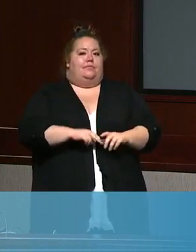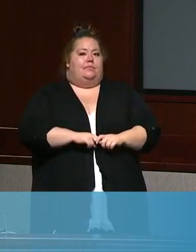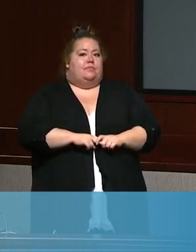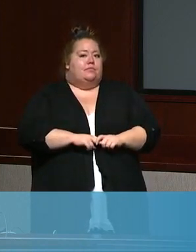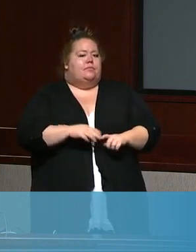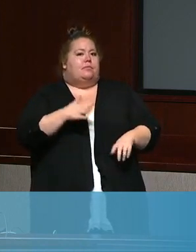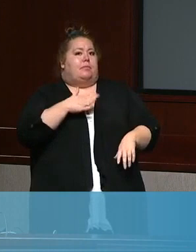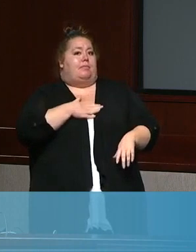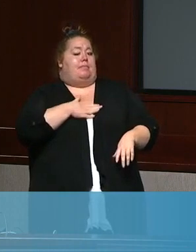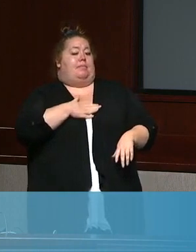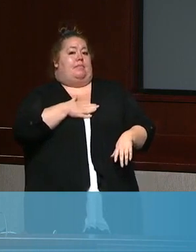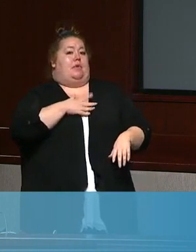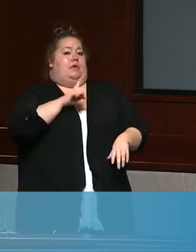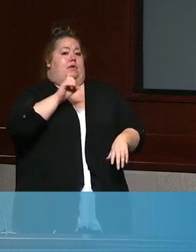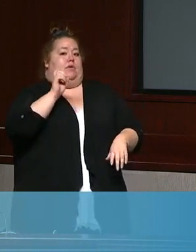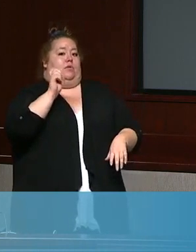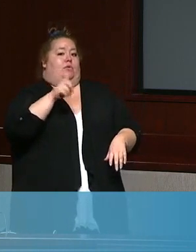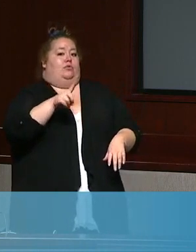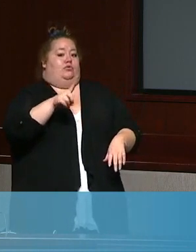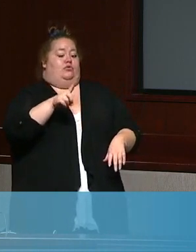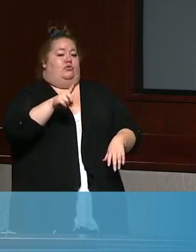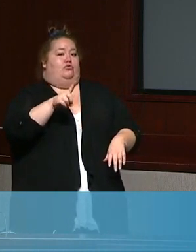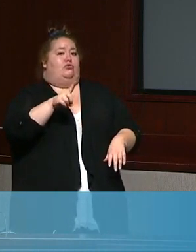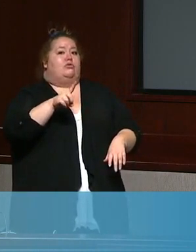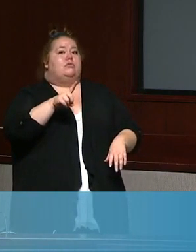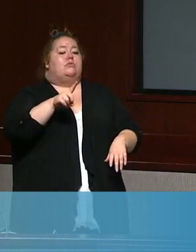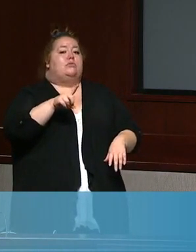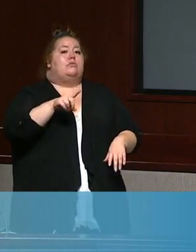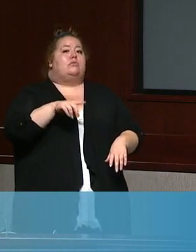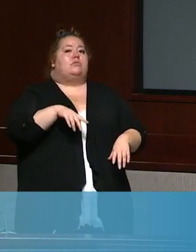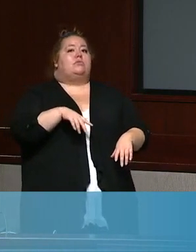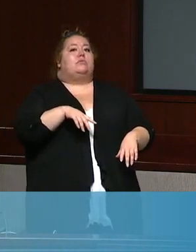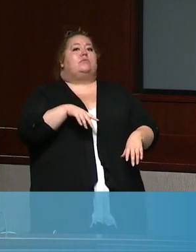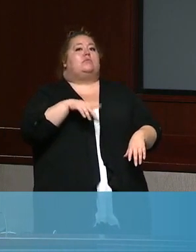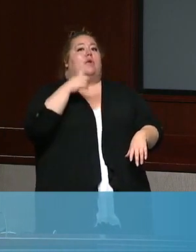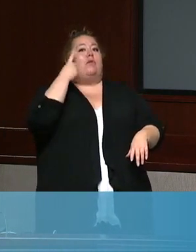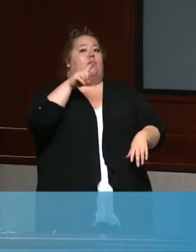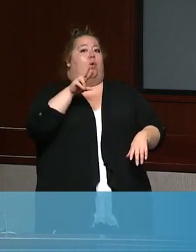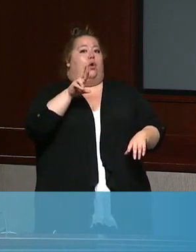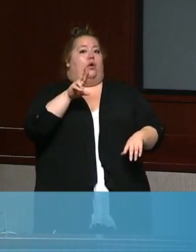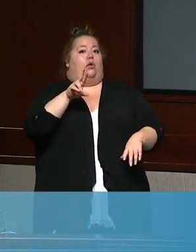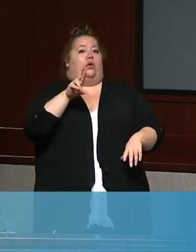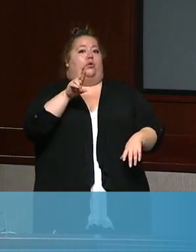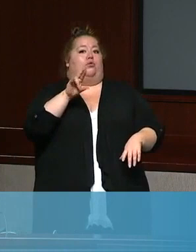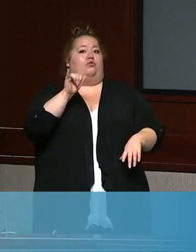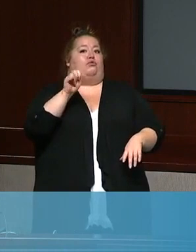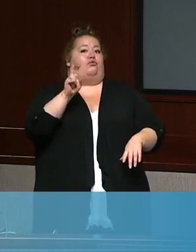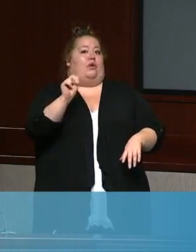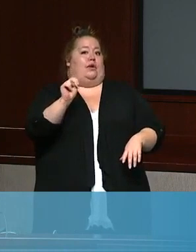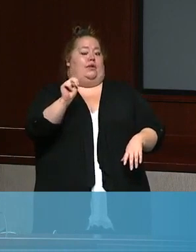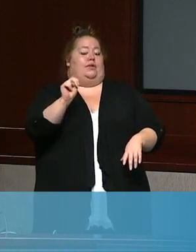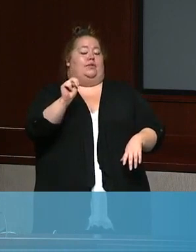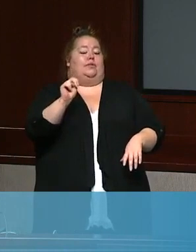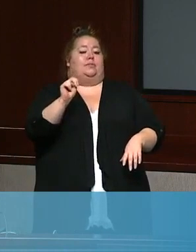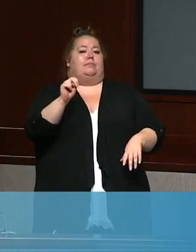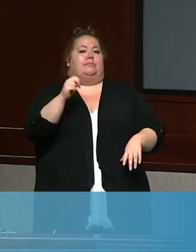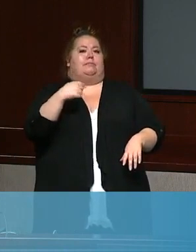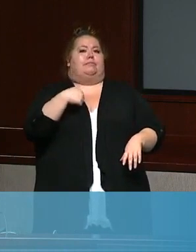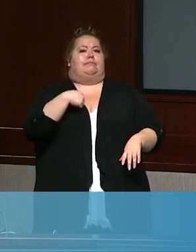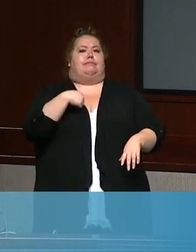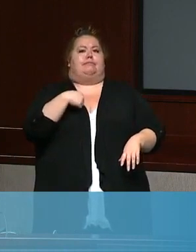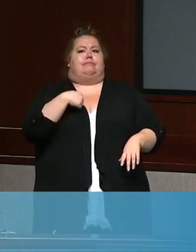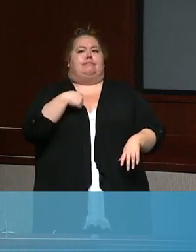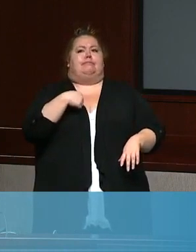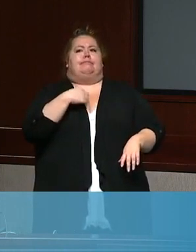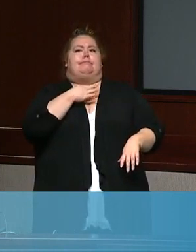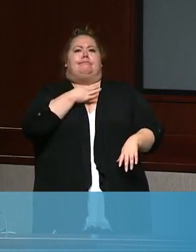my question is to Mr. Alsop, and I'm wondering what is